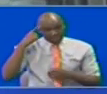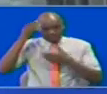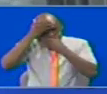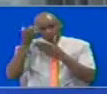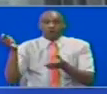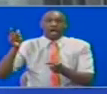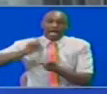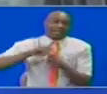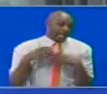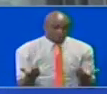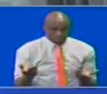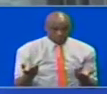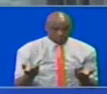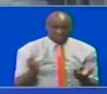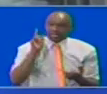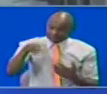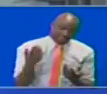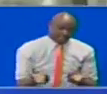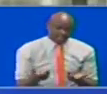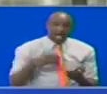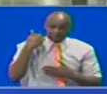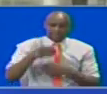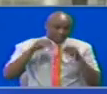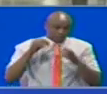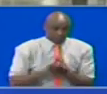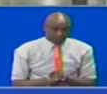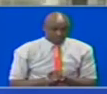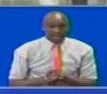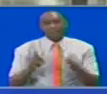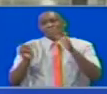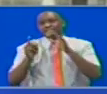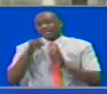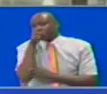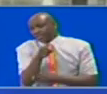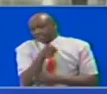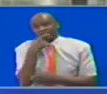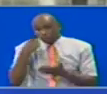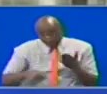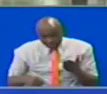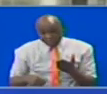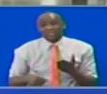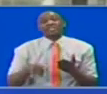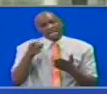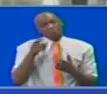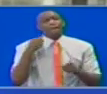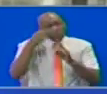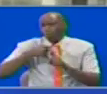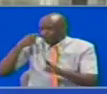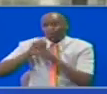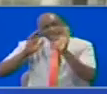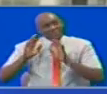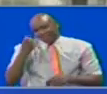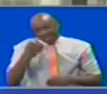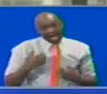Morocco joining back the African Union. CS Balala says intense lobbying is in top gear, and we speak. They